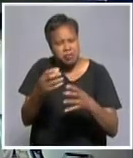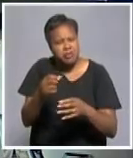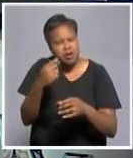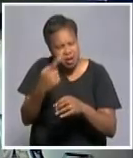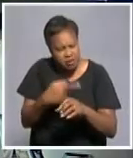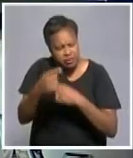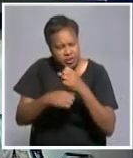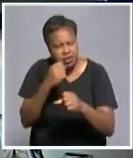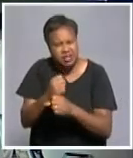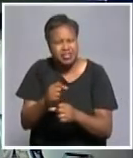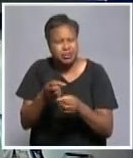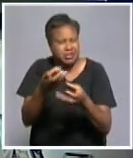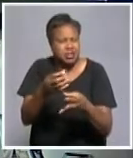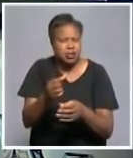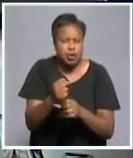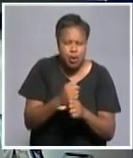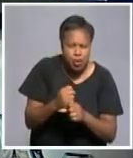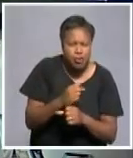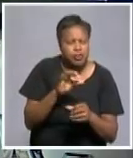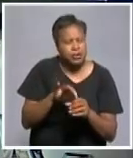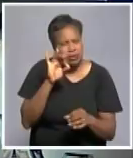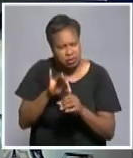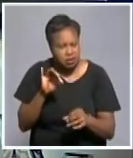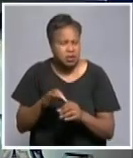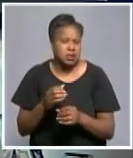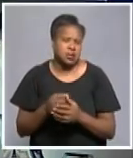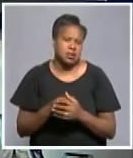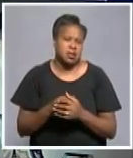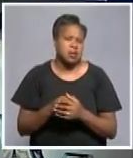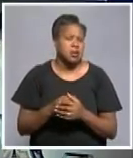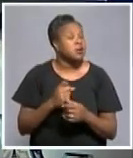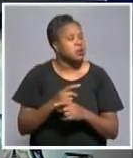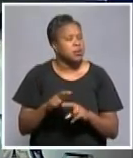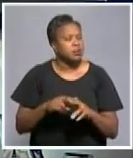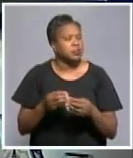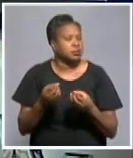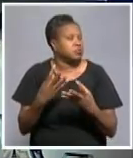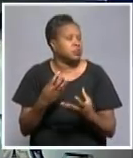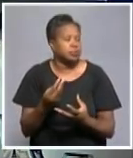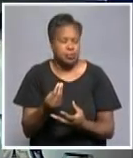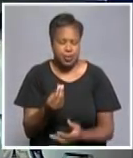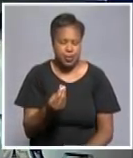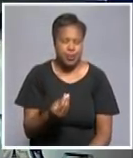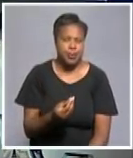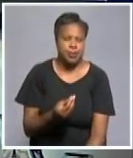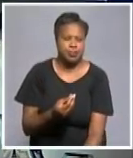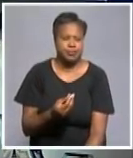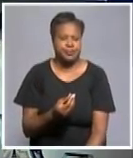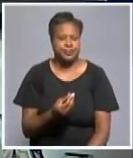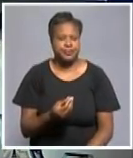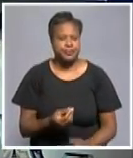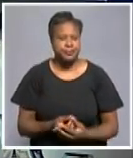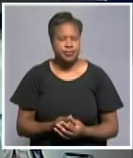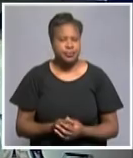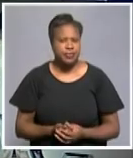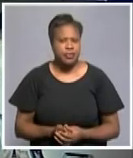annual basis? And if you take out those that actually require it, as you mentioned, that, for example, diabetics who actually need it from time to time,